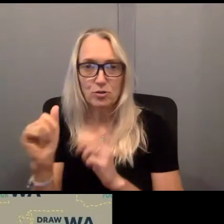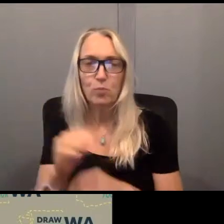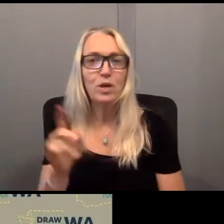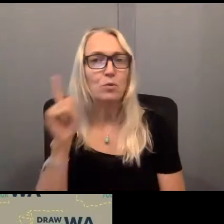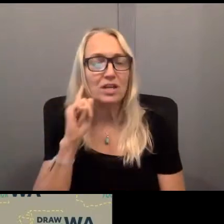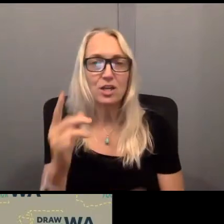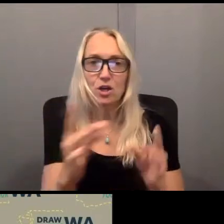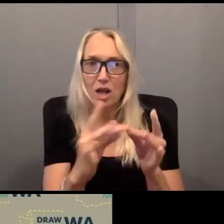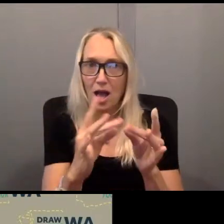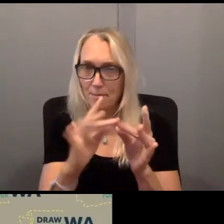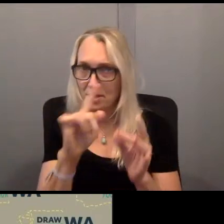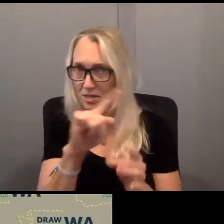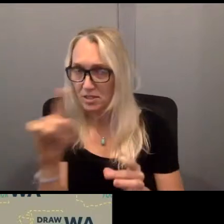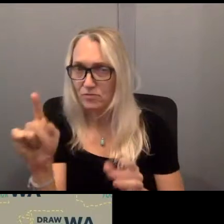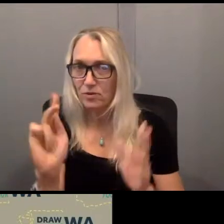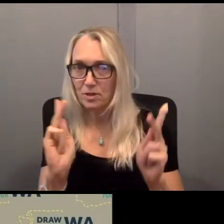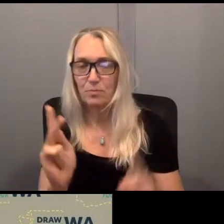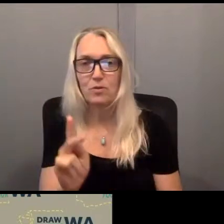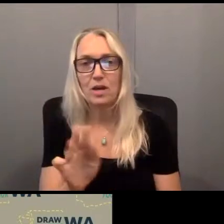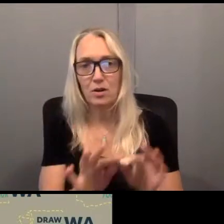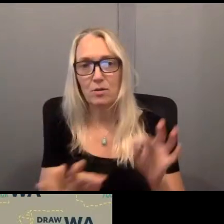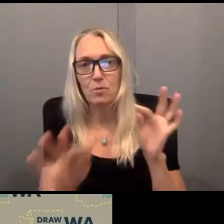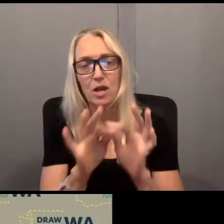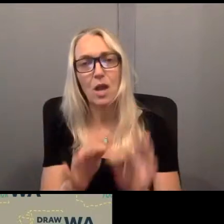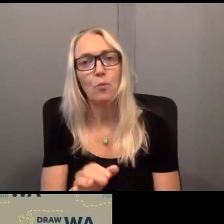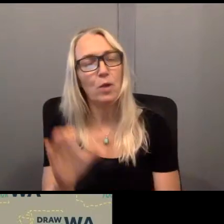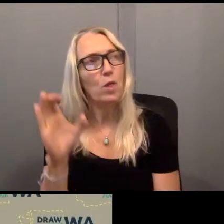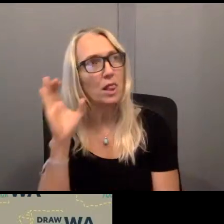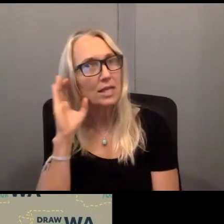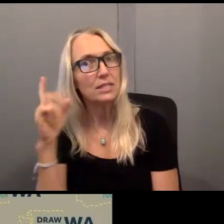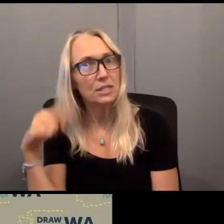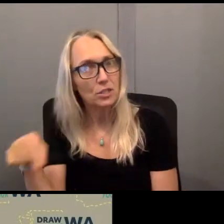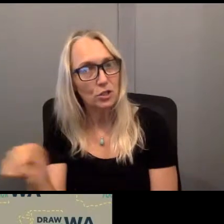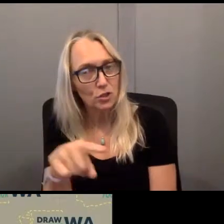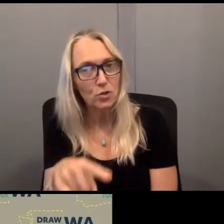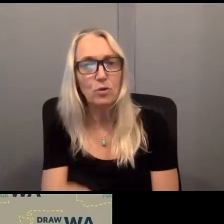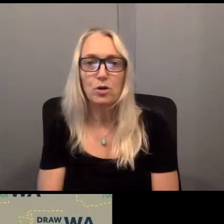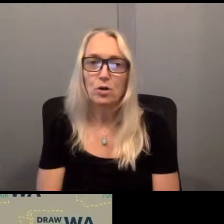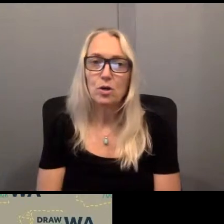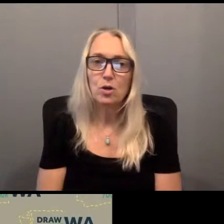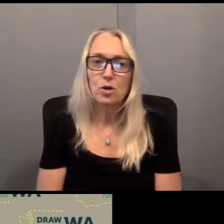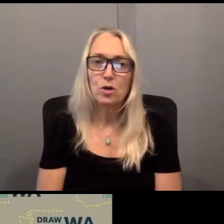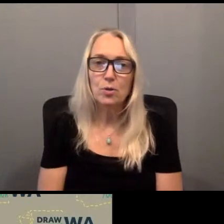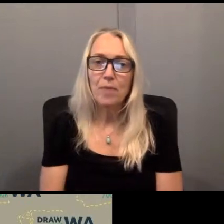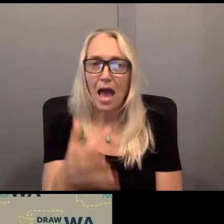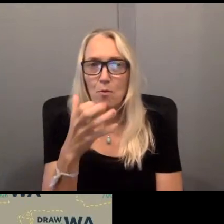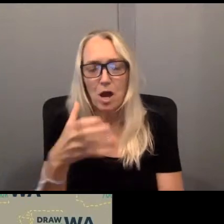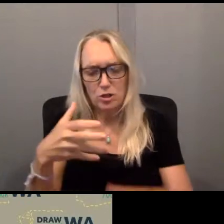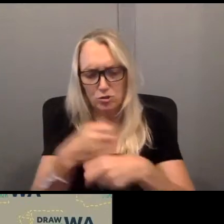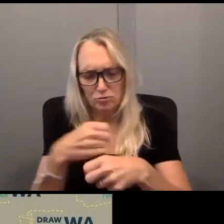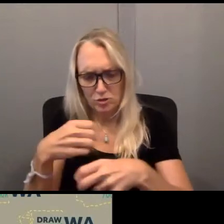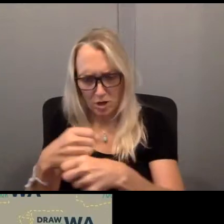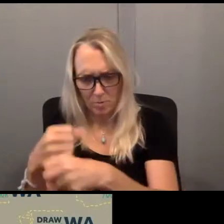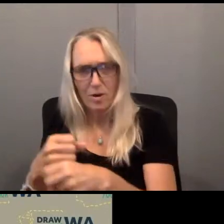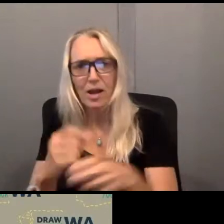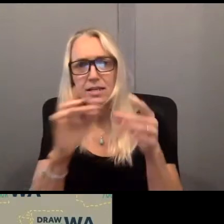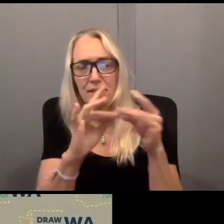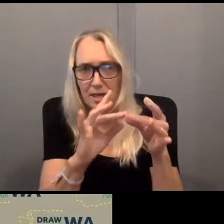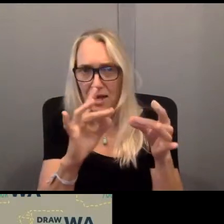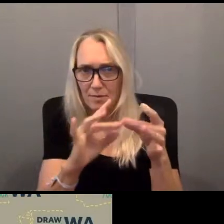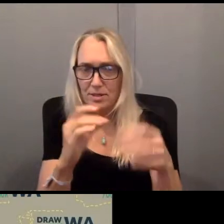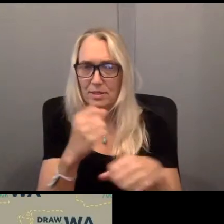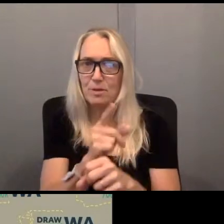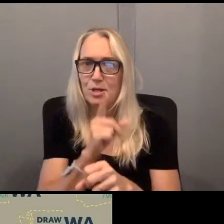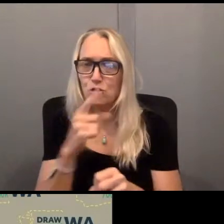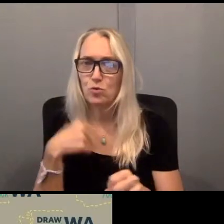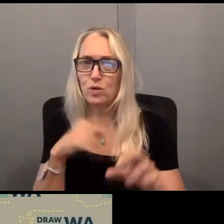comments that are important and we'll listen to you. I will do my best to synthesize these comments and we will endeavor to